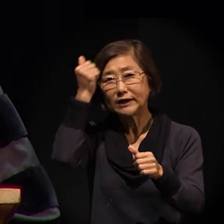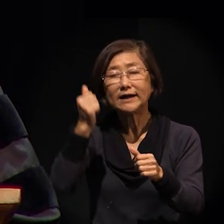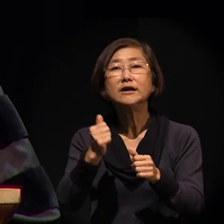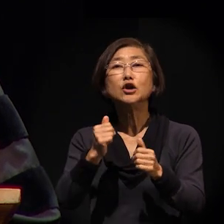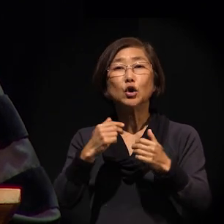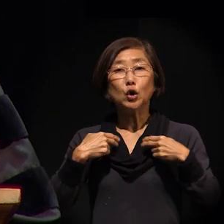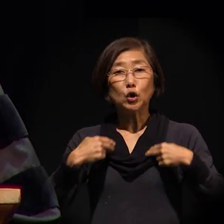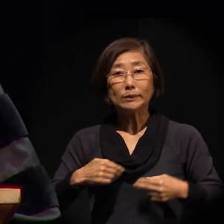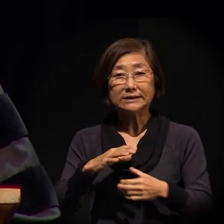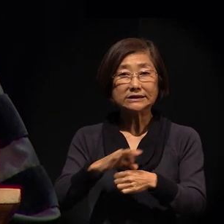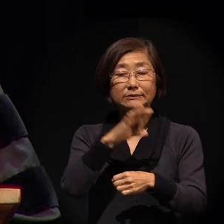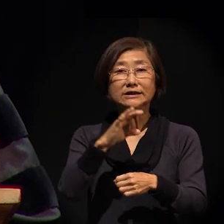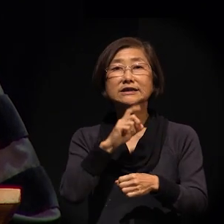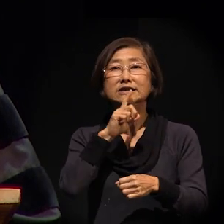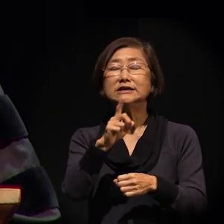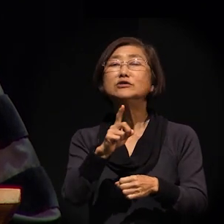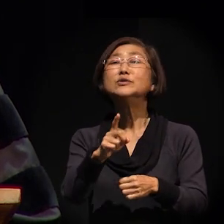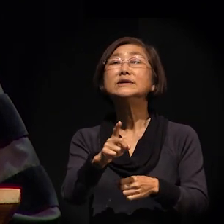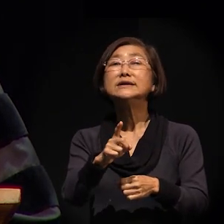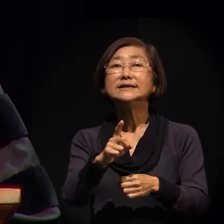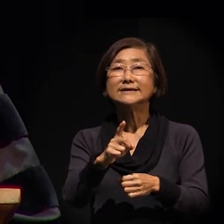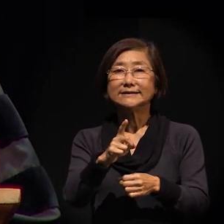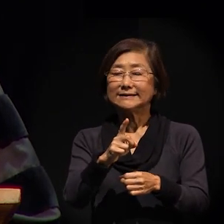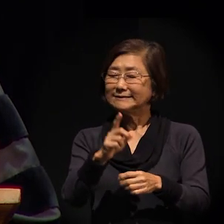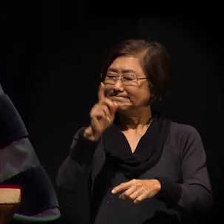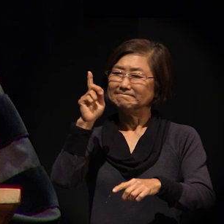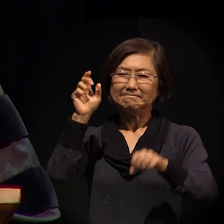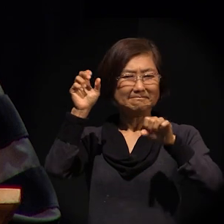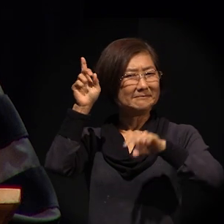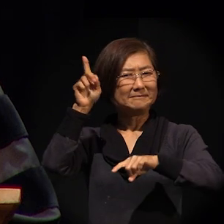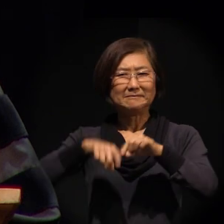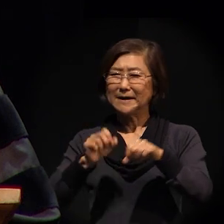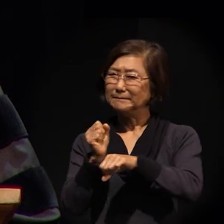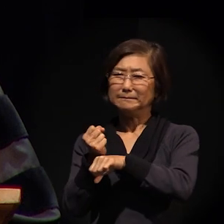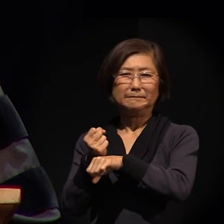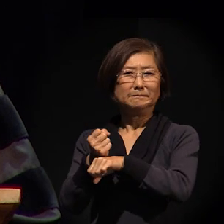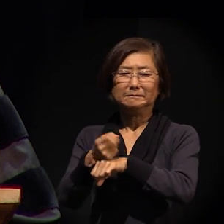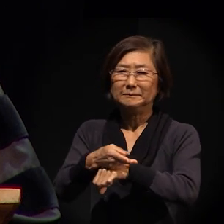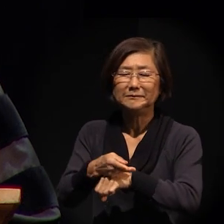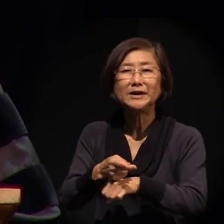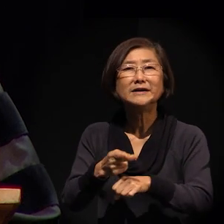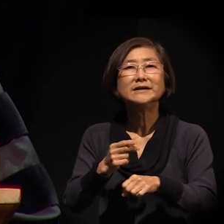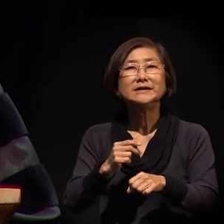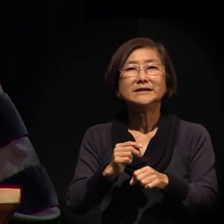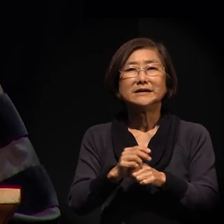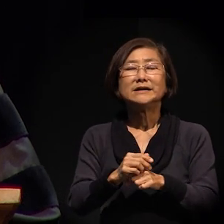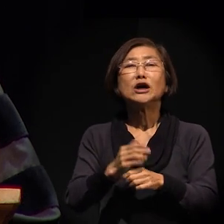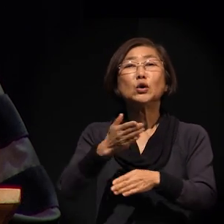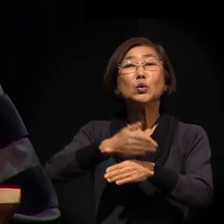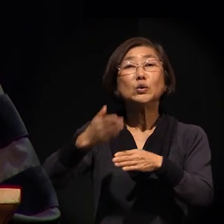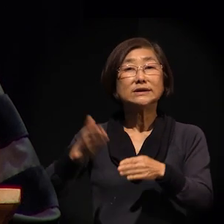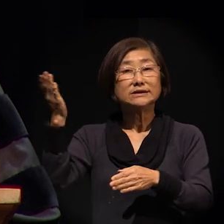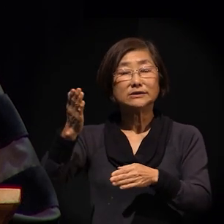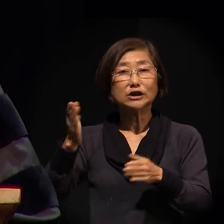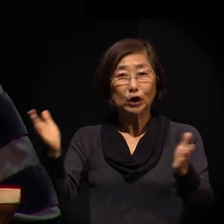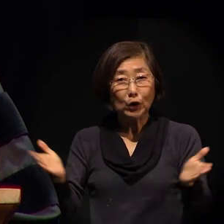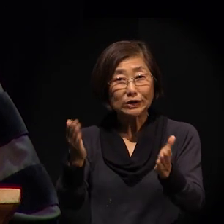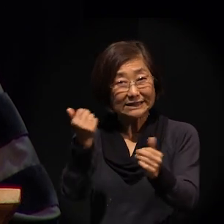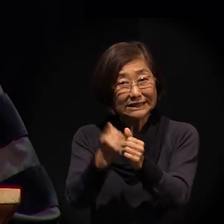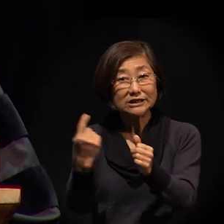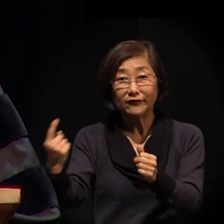and never forget that the human spirit is truly indomitable. I conclude this